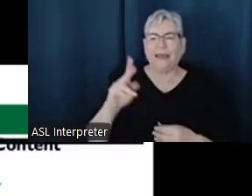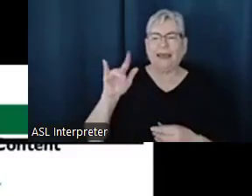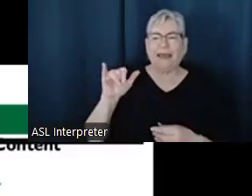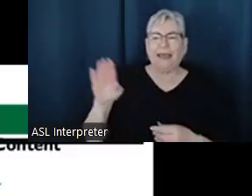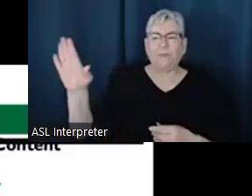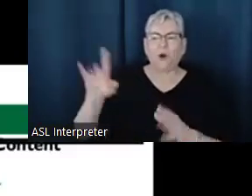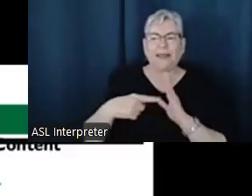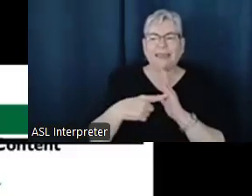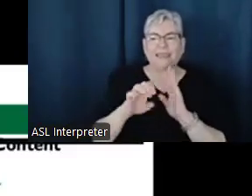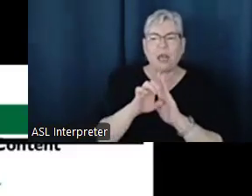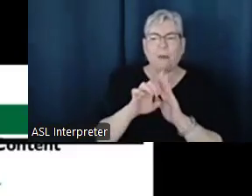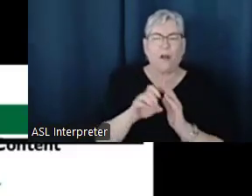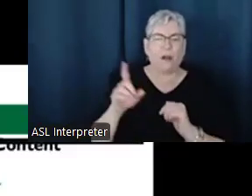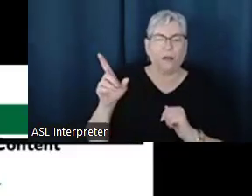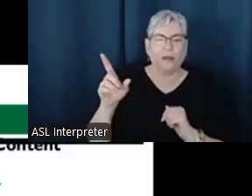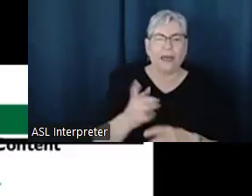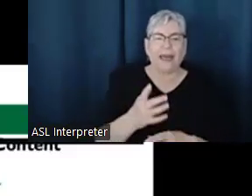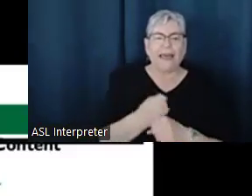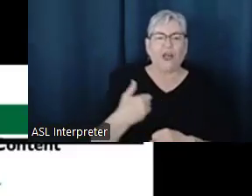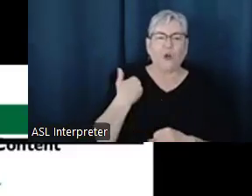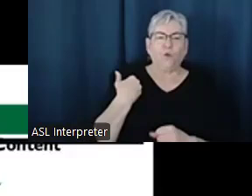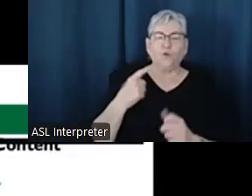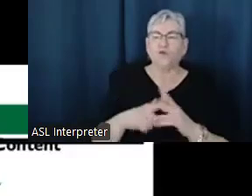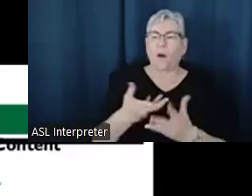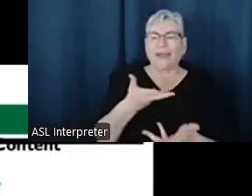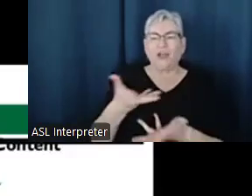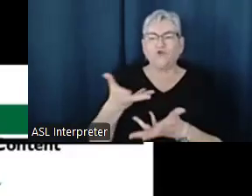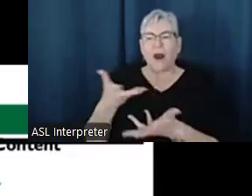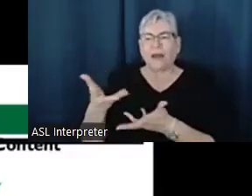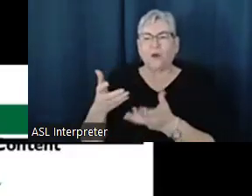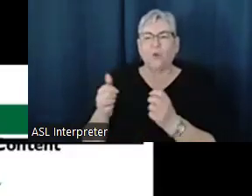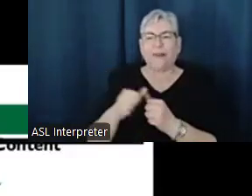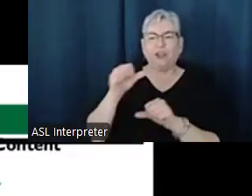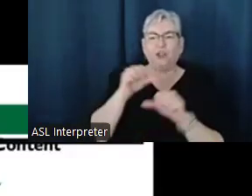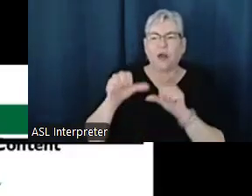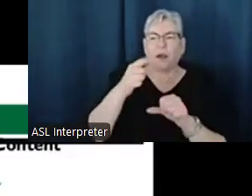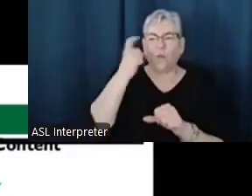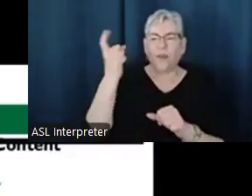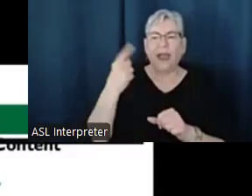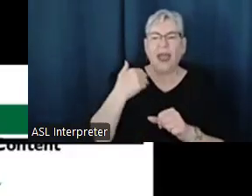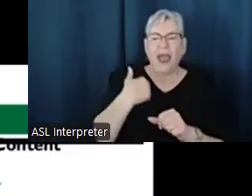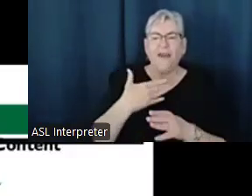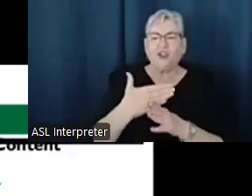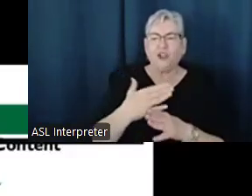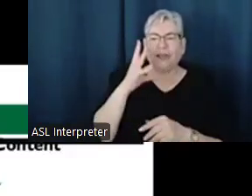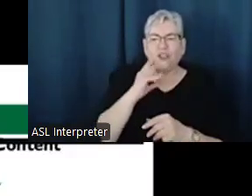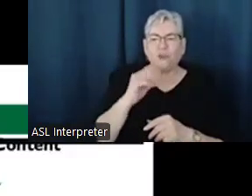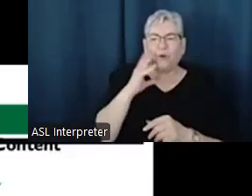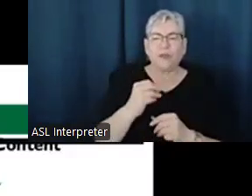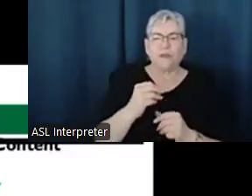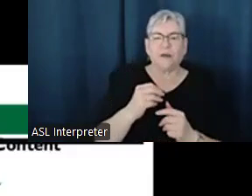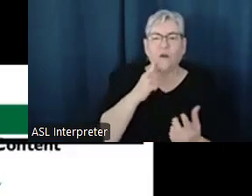about getting youth to start interacting with one another because they have this shared experience of learning about